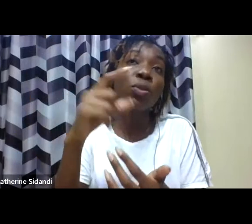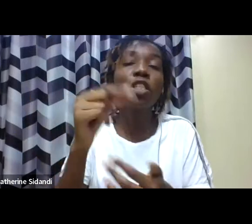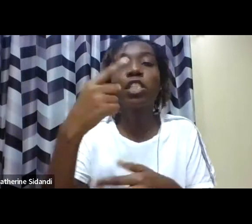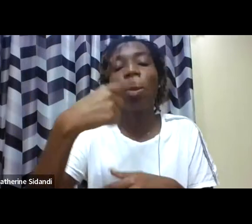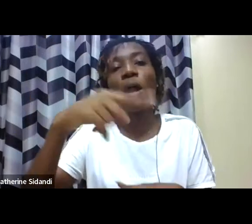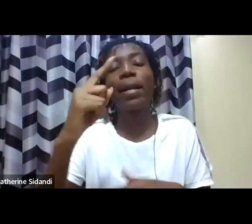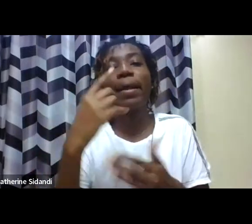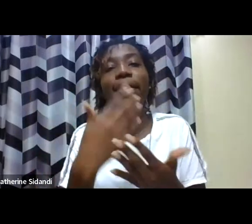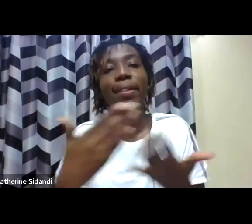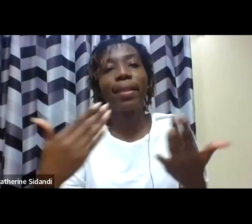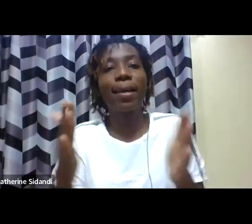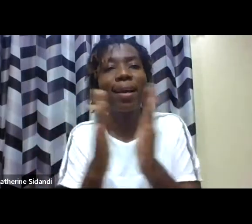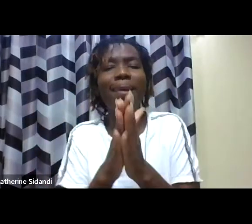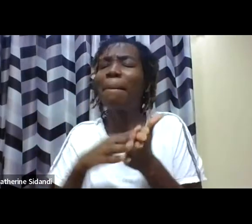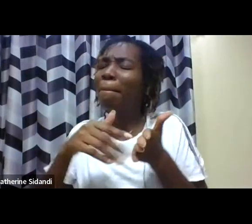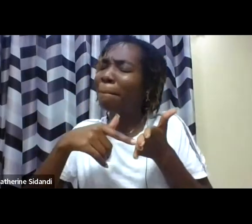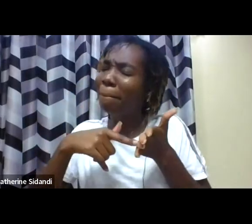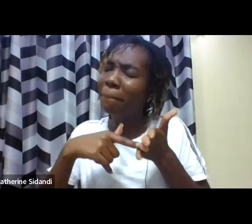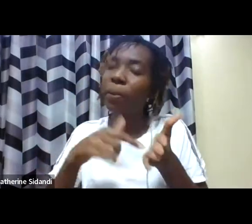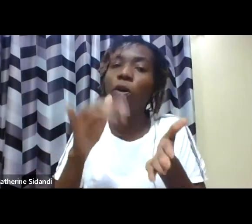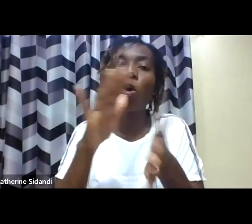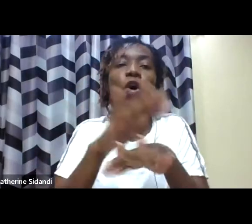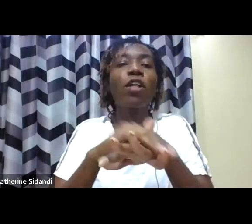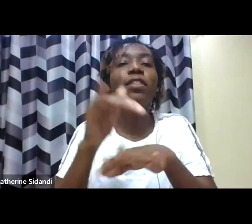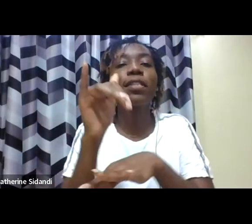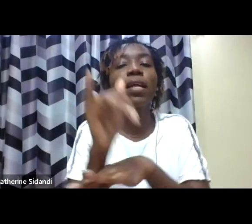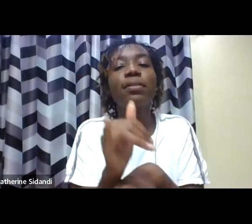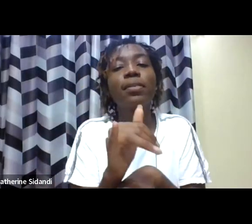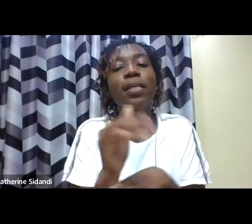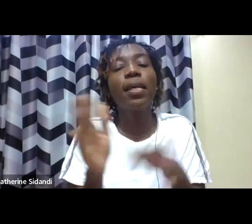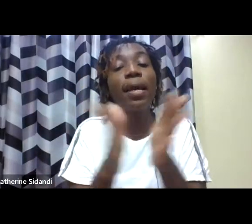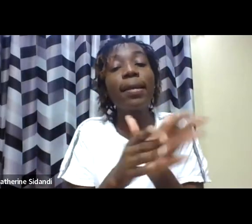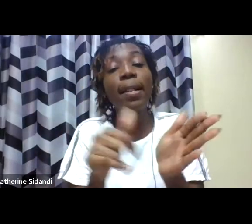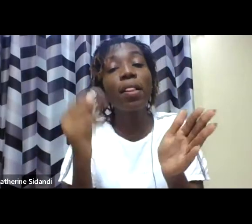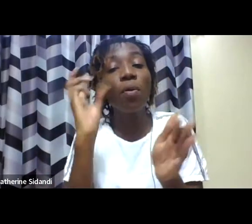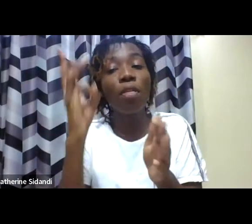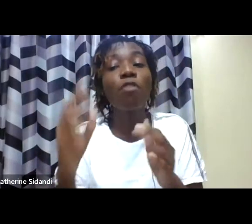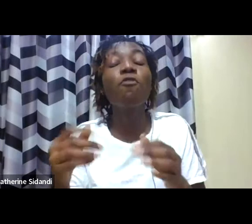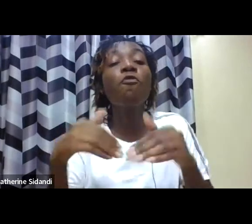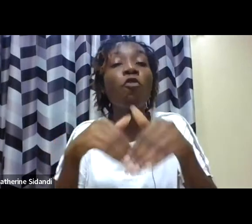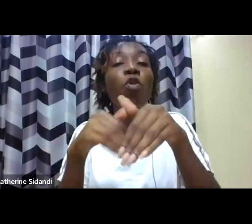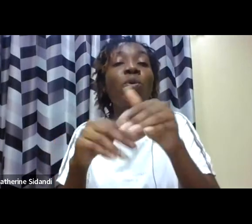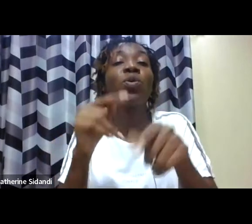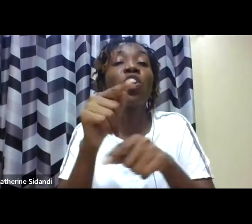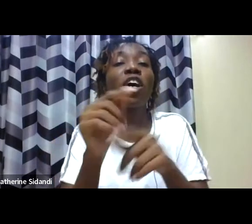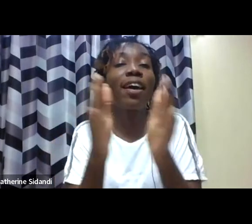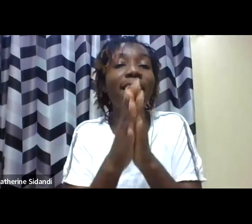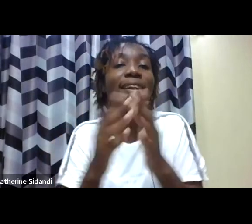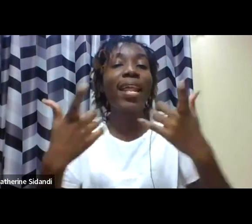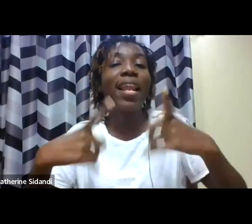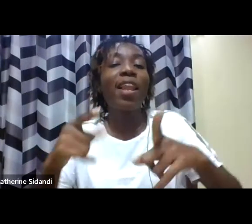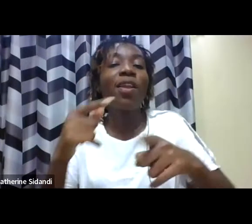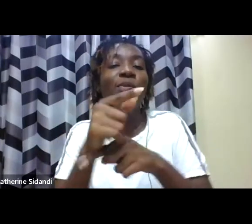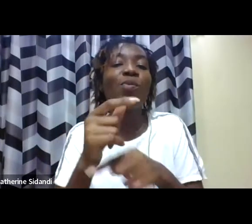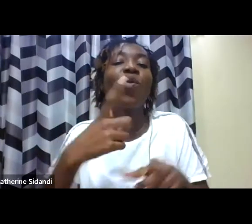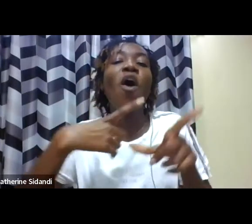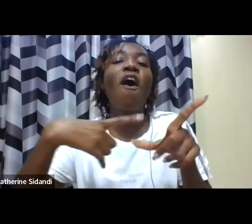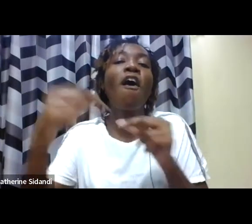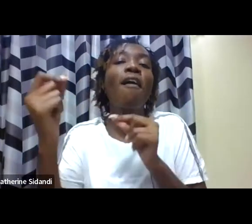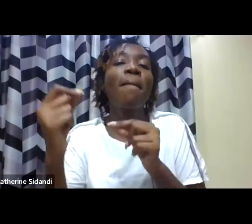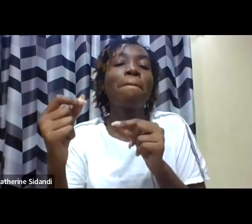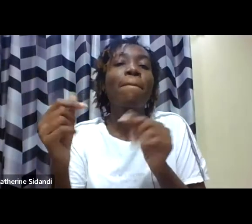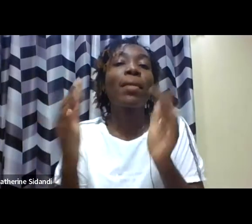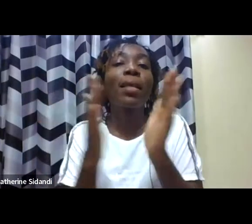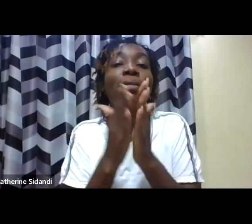and you insist on it. Providence will follow you, even the providence of being allowed to just go, provided